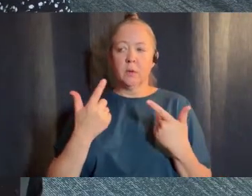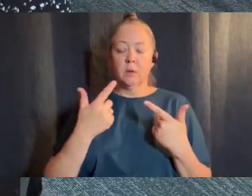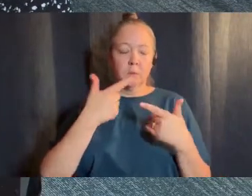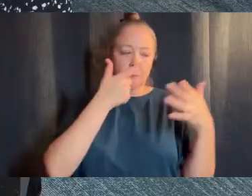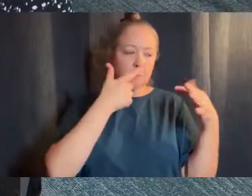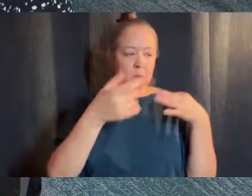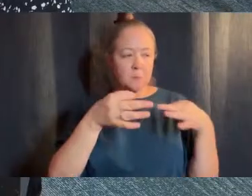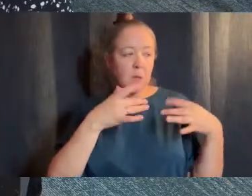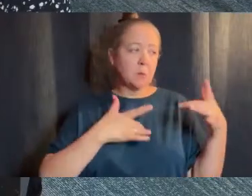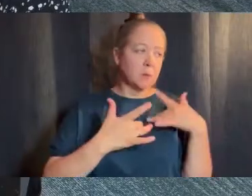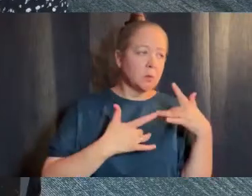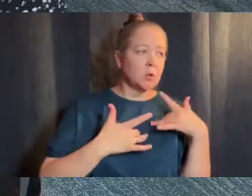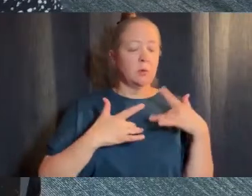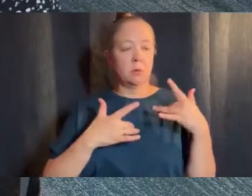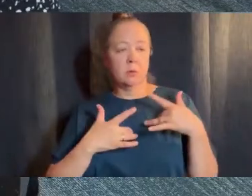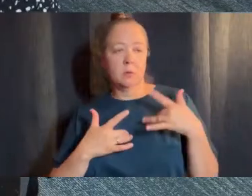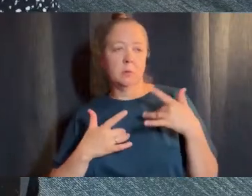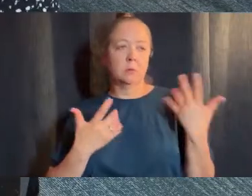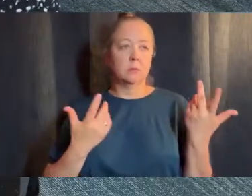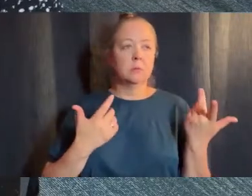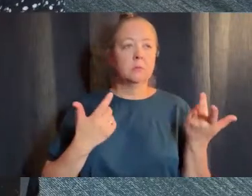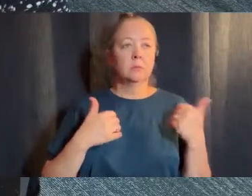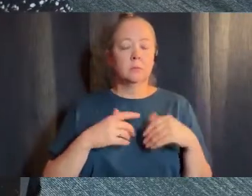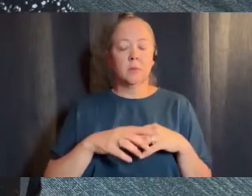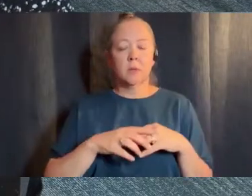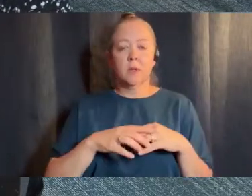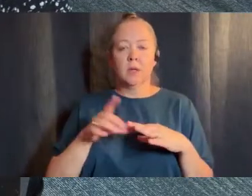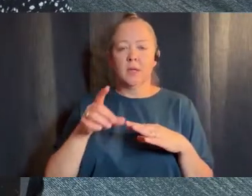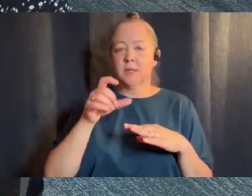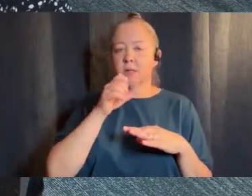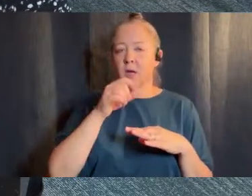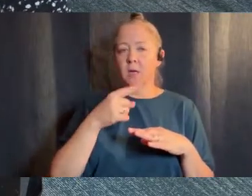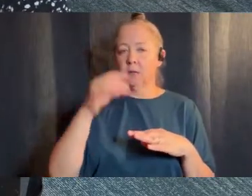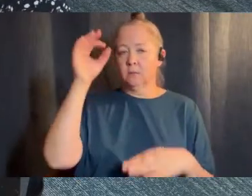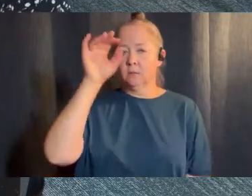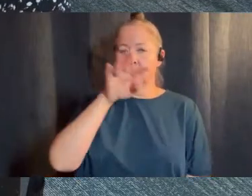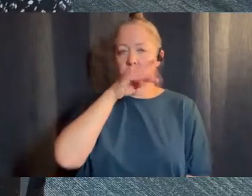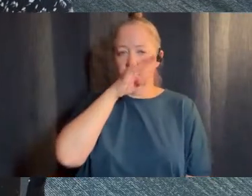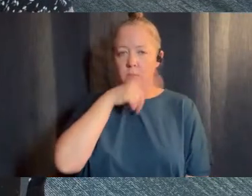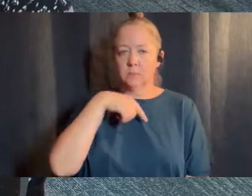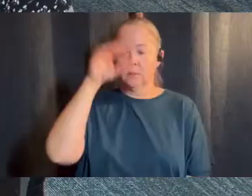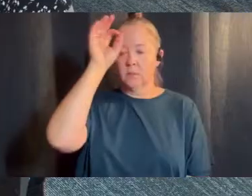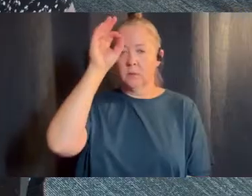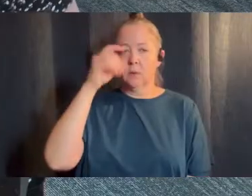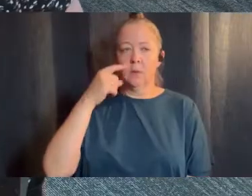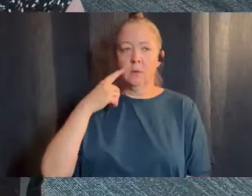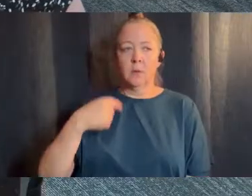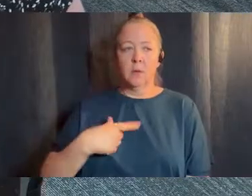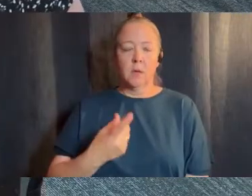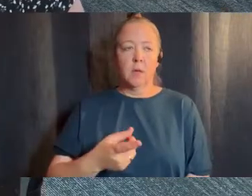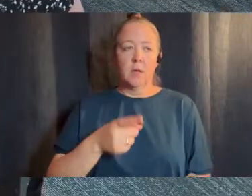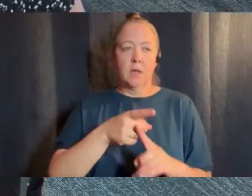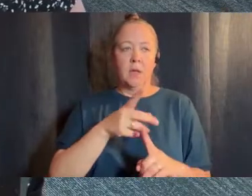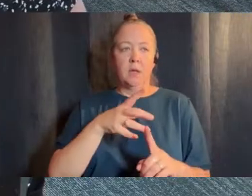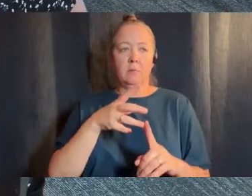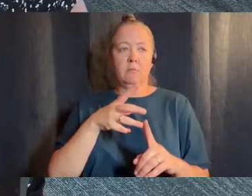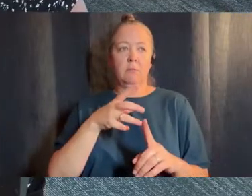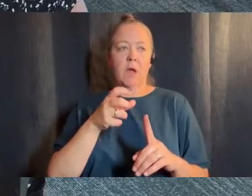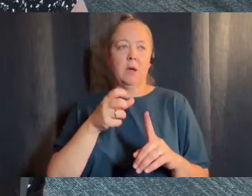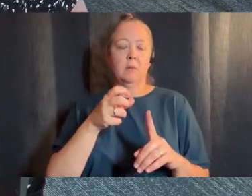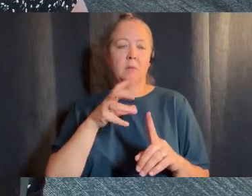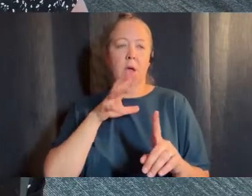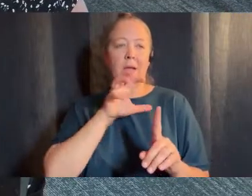so, if he's representing his ward and he's attacked personally, that doesn't make any sense either. And